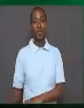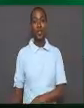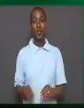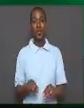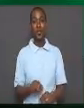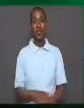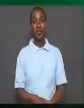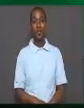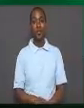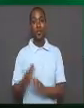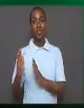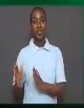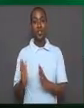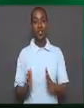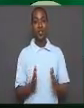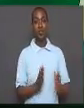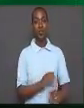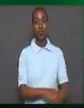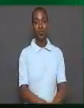Students, let's get ready.